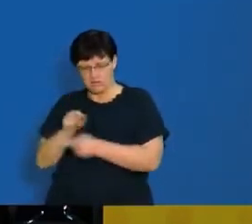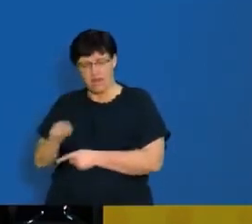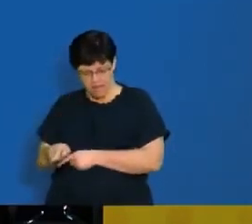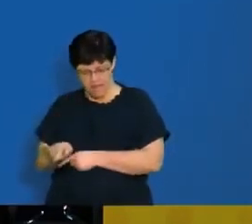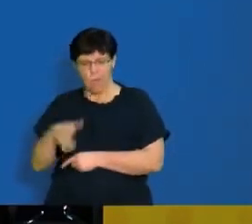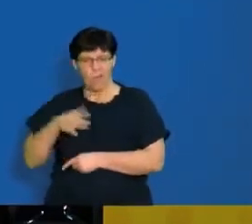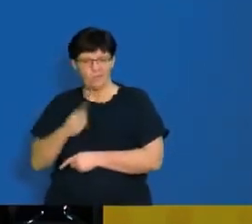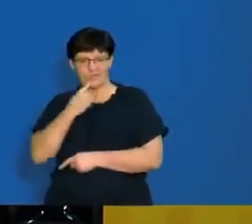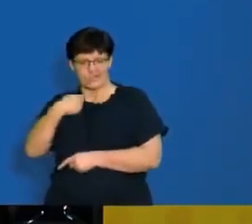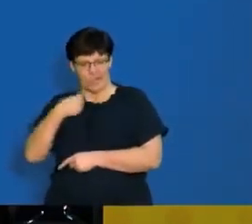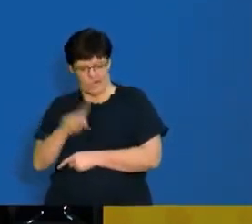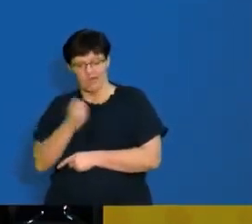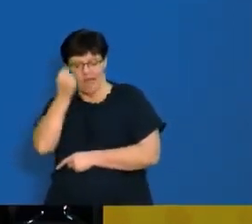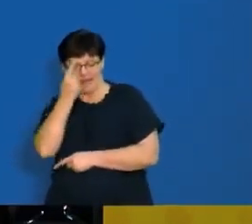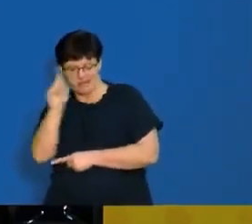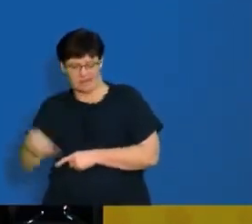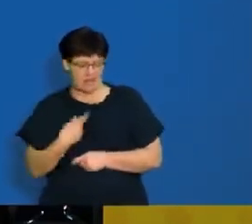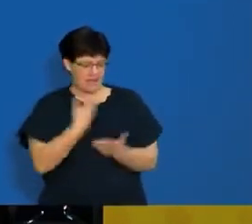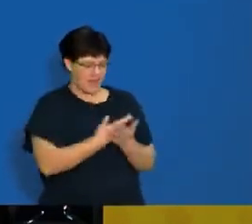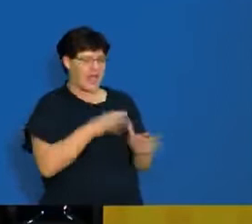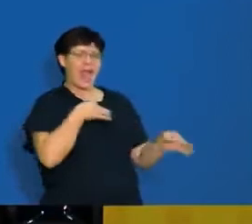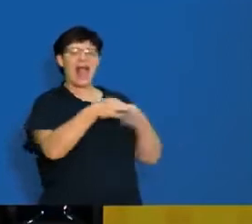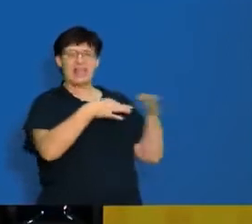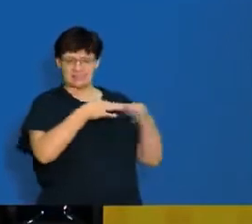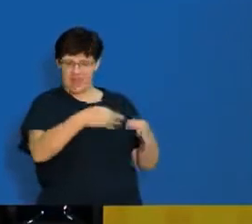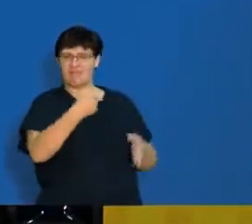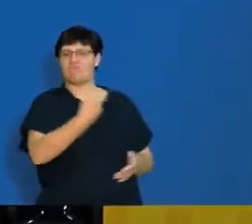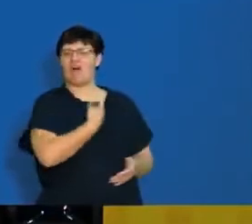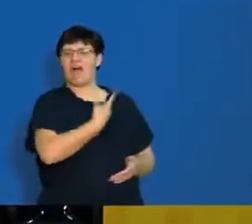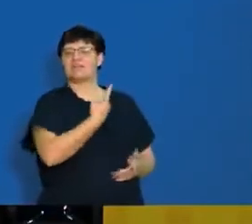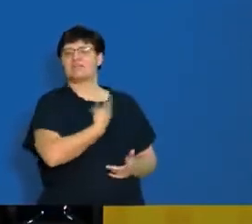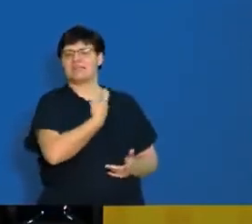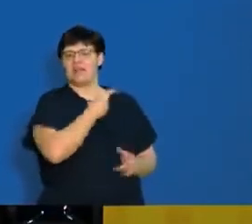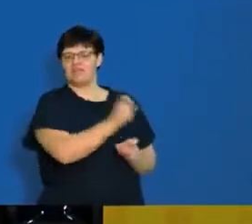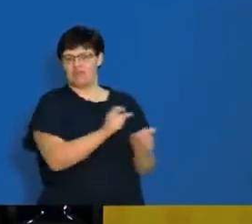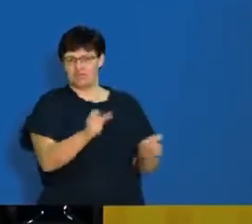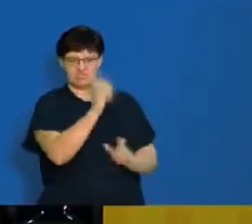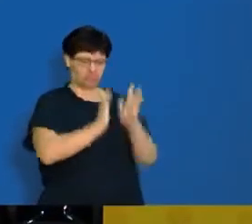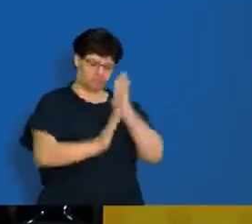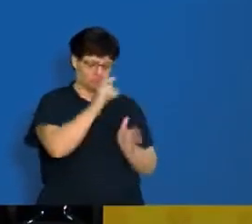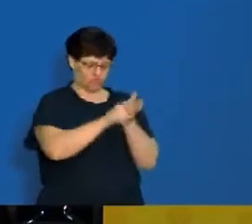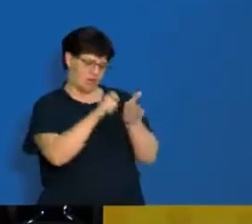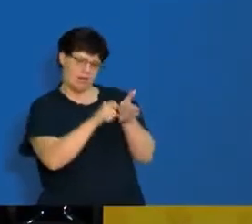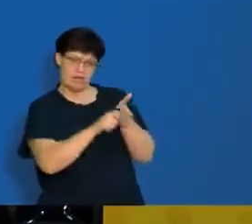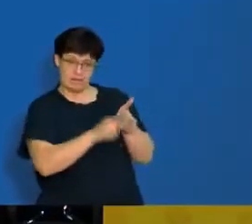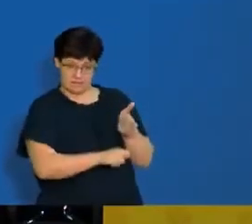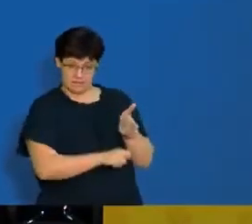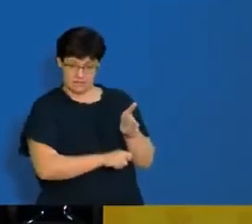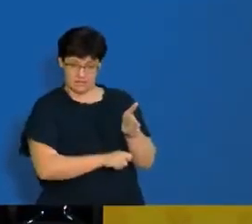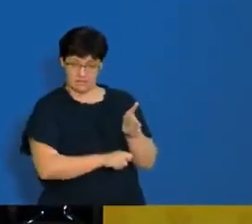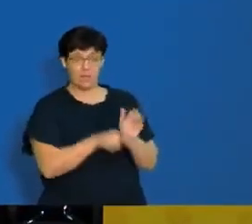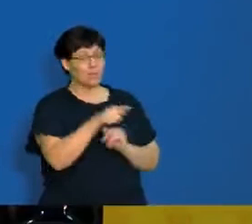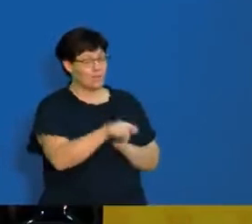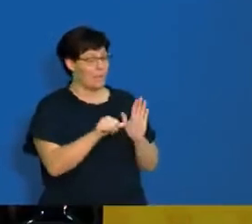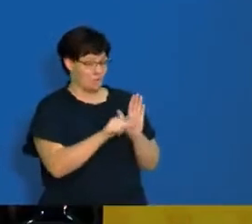the source is saying. And you are able to then write or rewrite it in your own words. That is